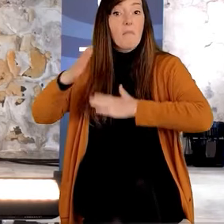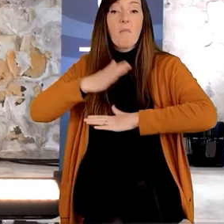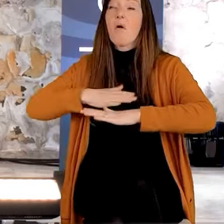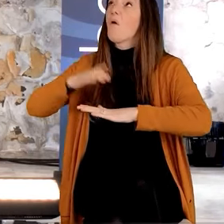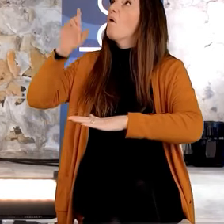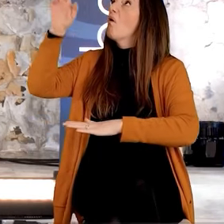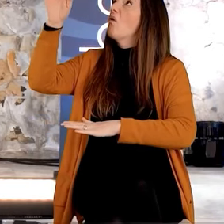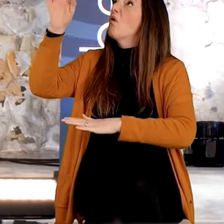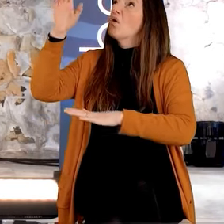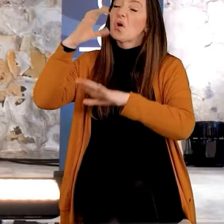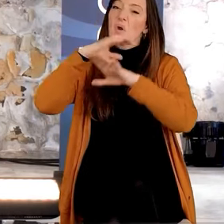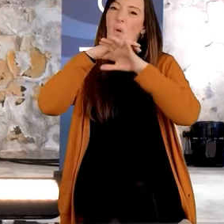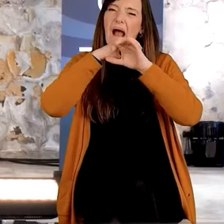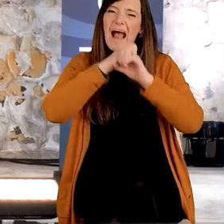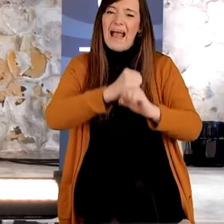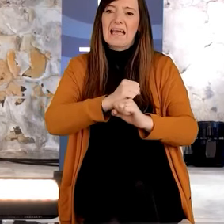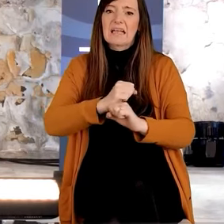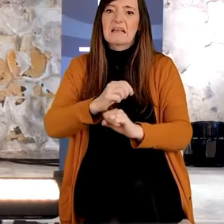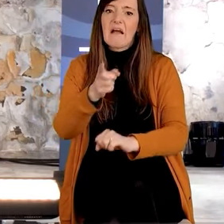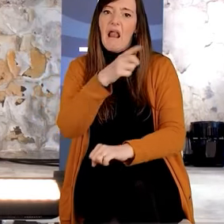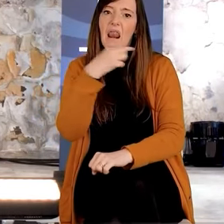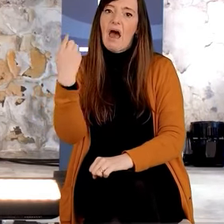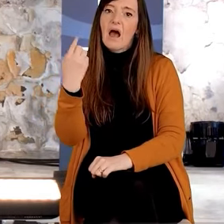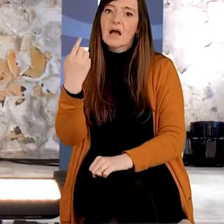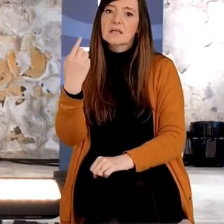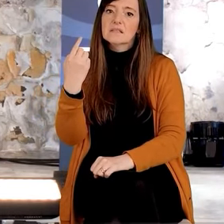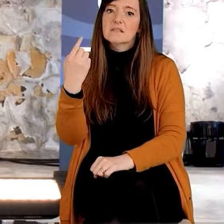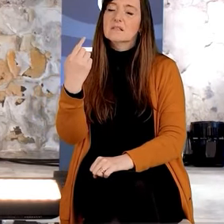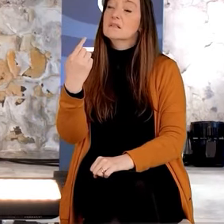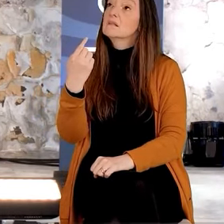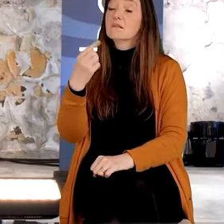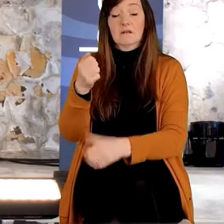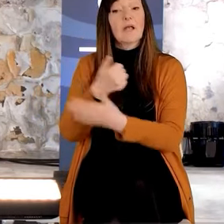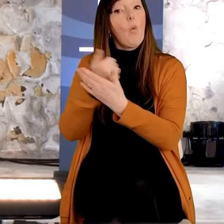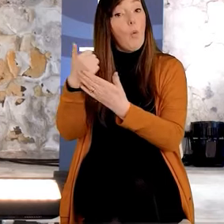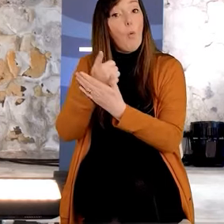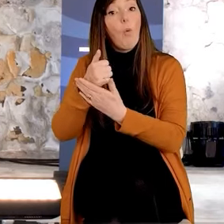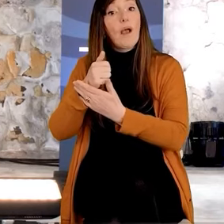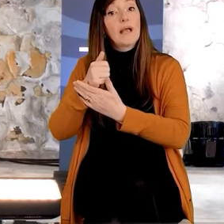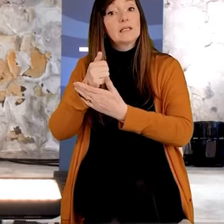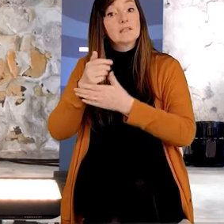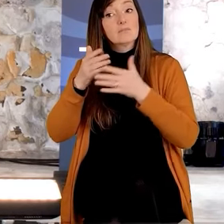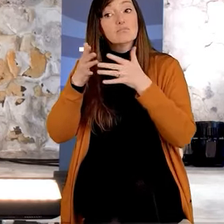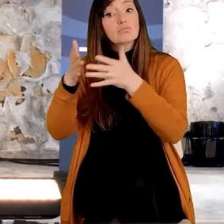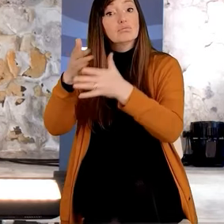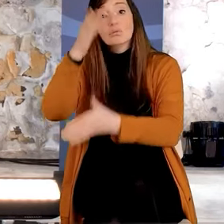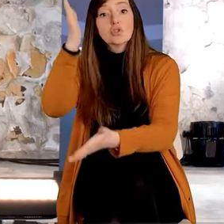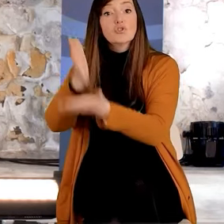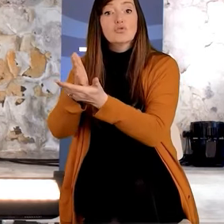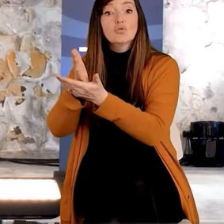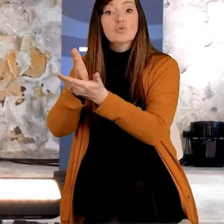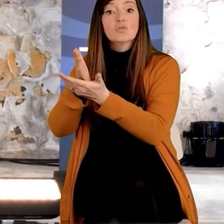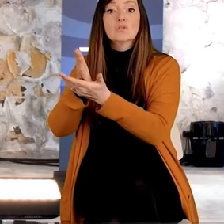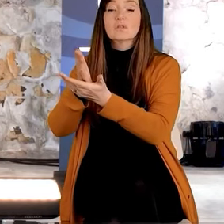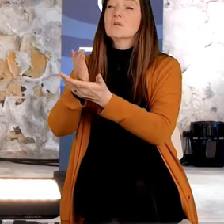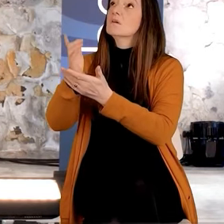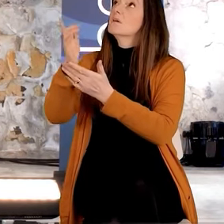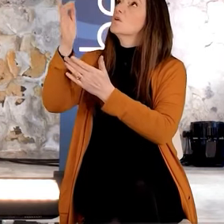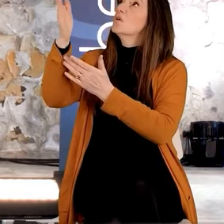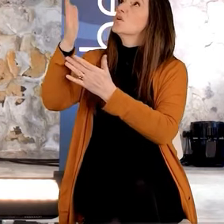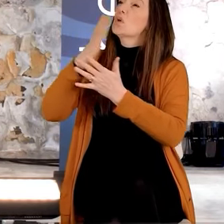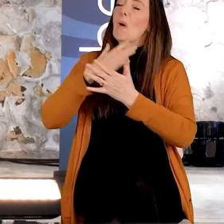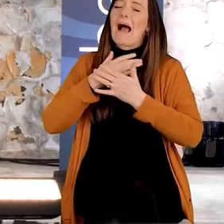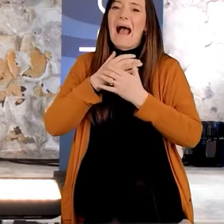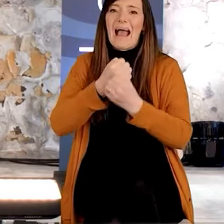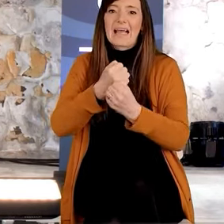doing good. You hate lies, and he always spoke the truth. You hate bloodthirst, and he always loved his neighbor